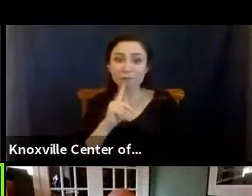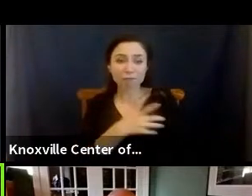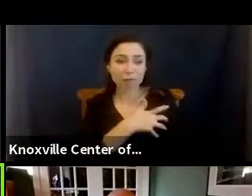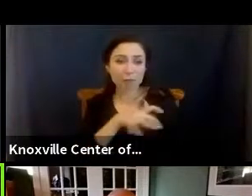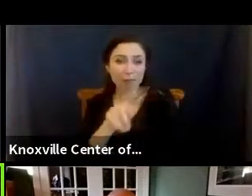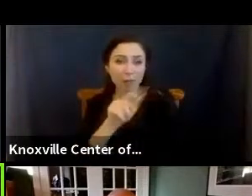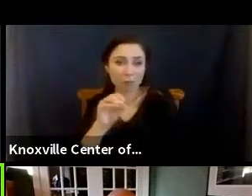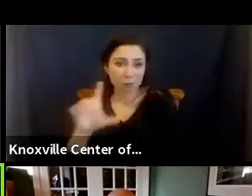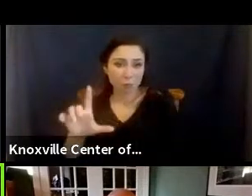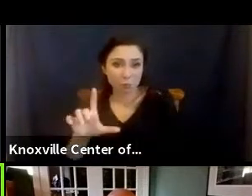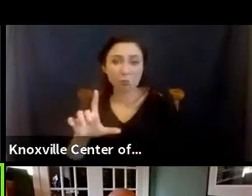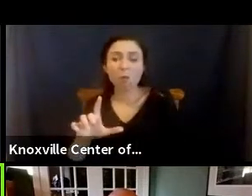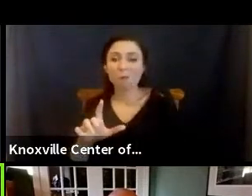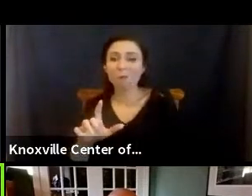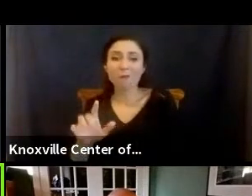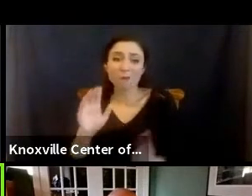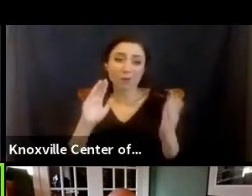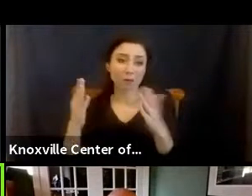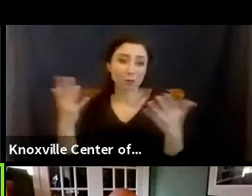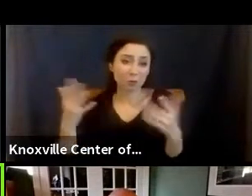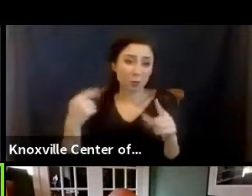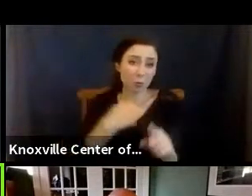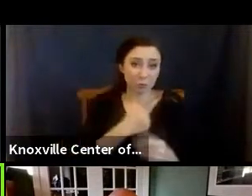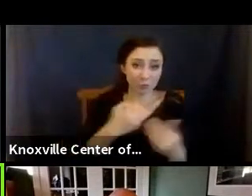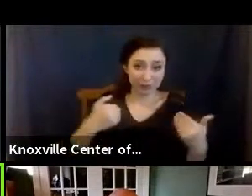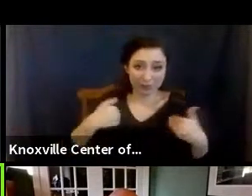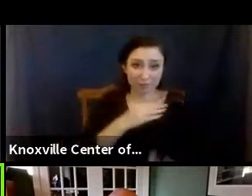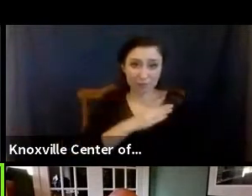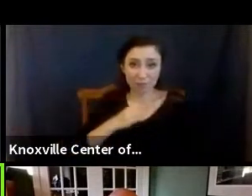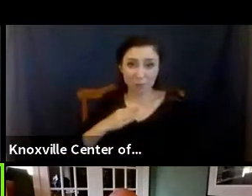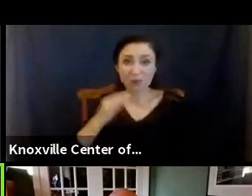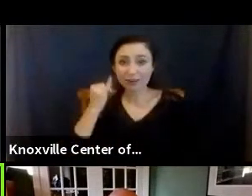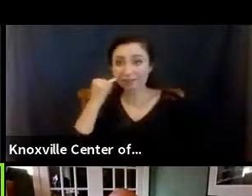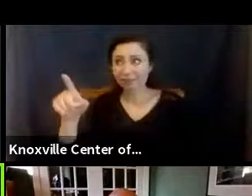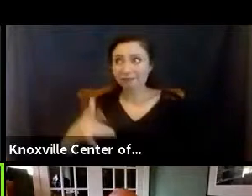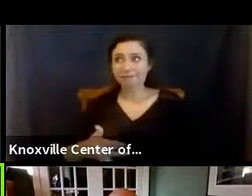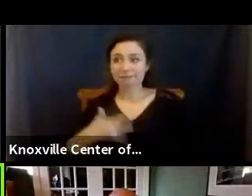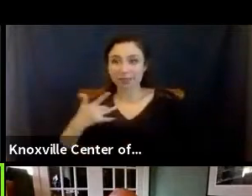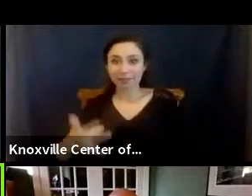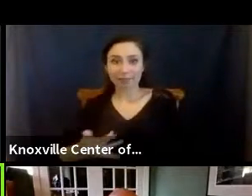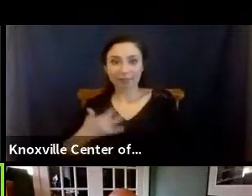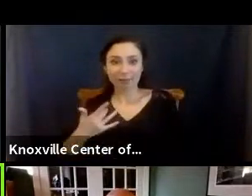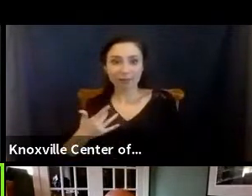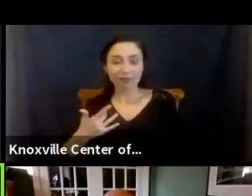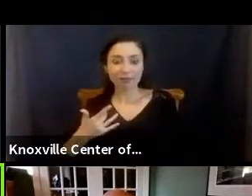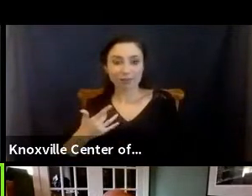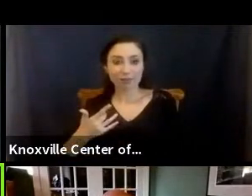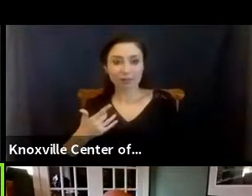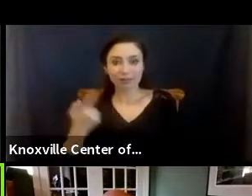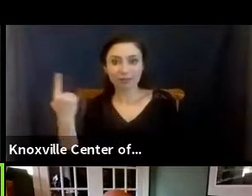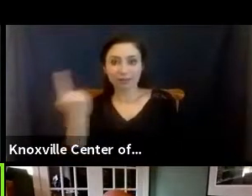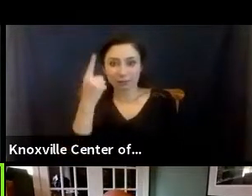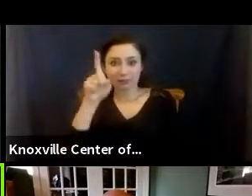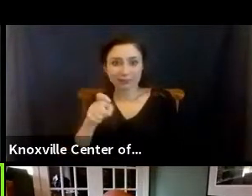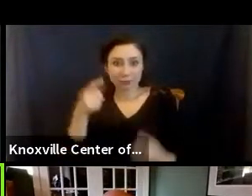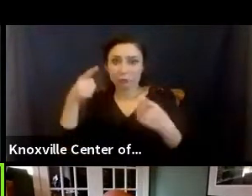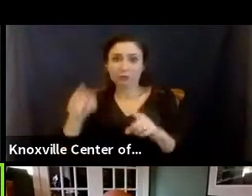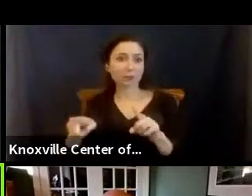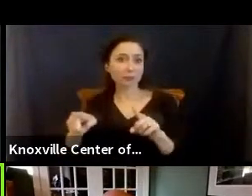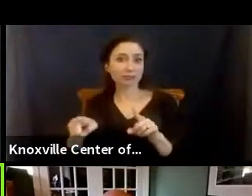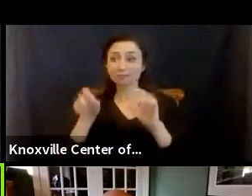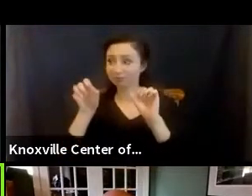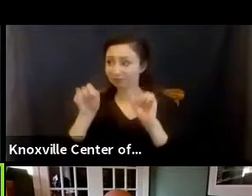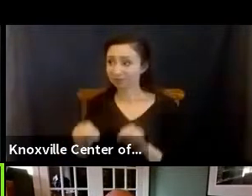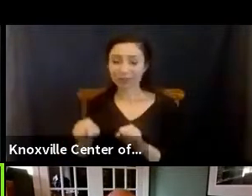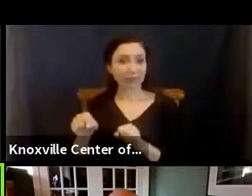more powerful than what we have. And if they are really feeling that is something that needs to be done, they could pull